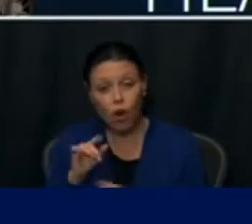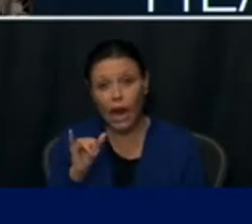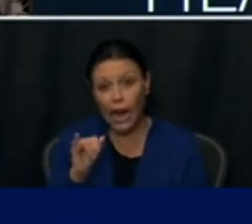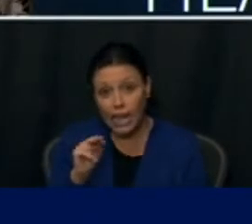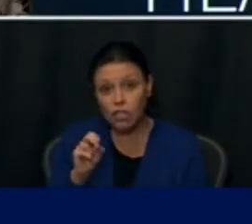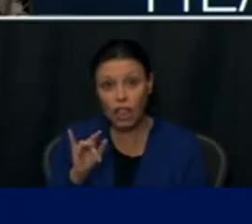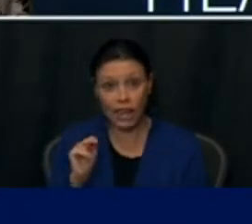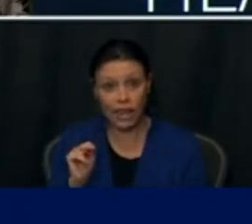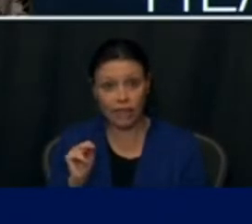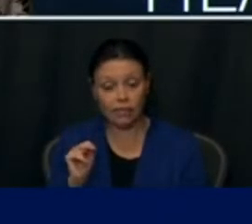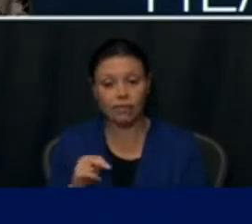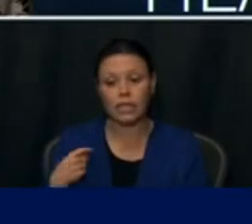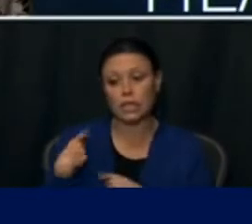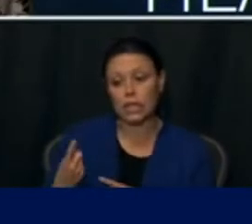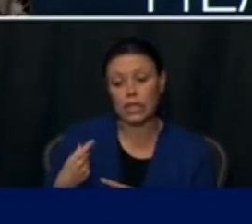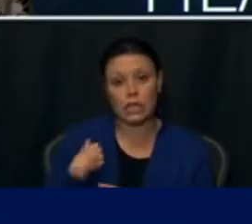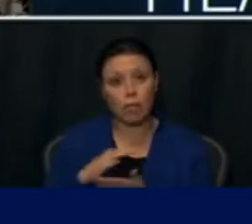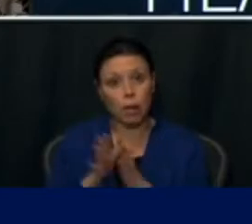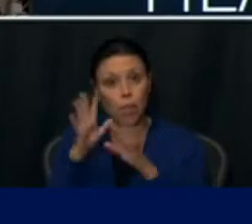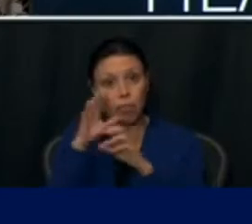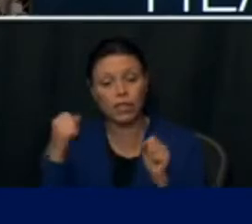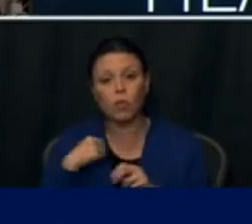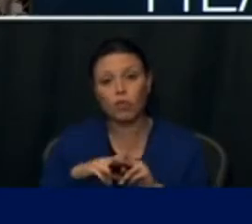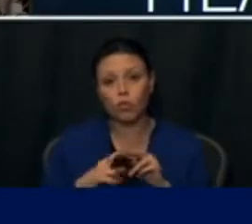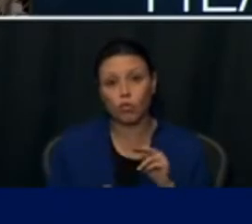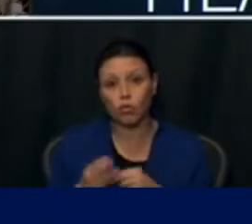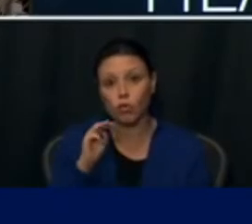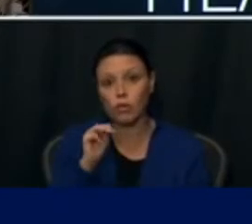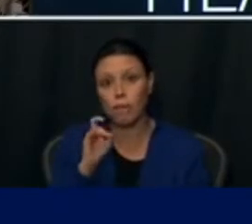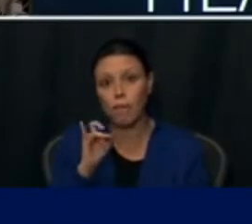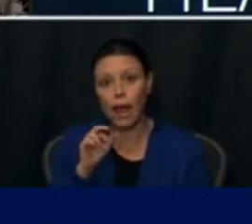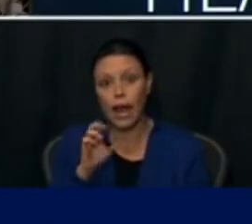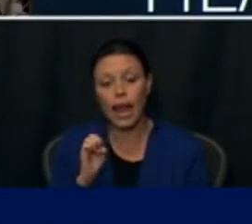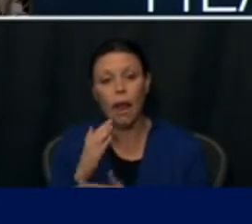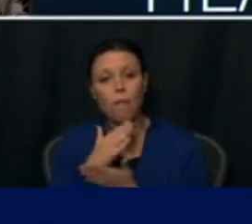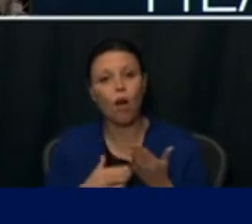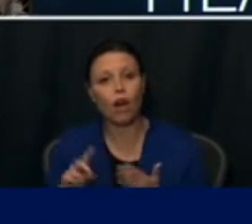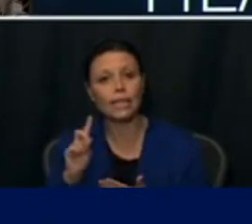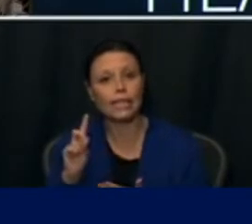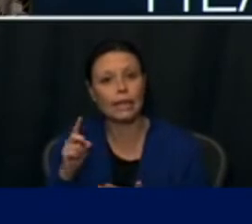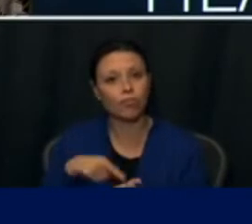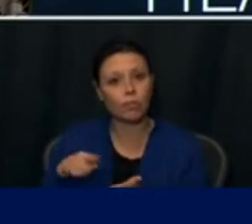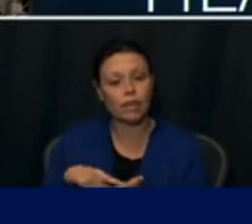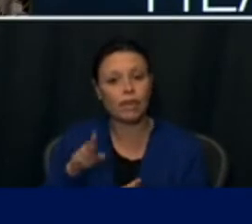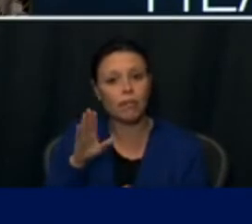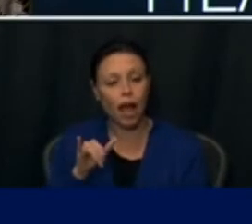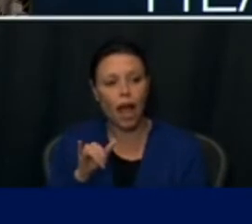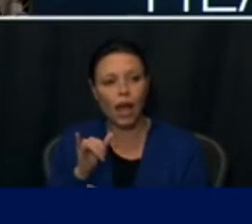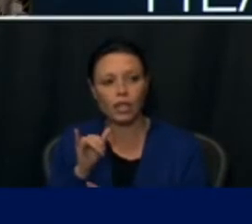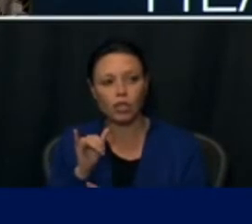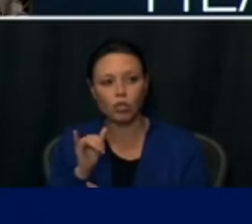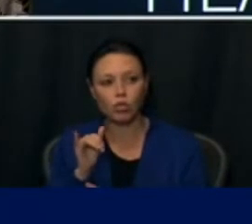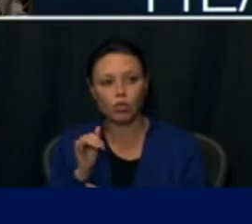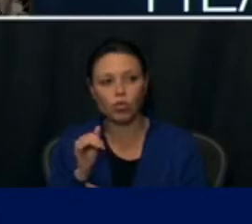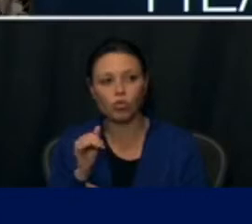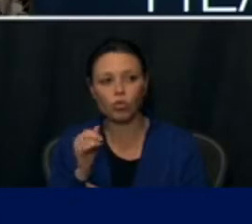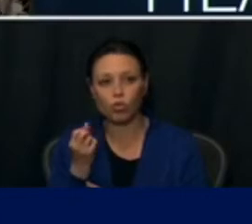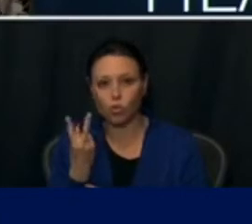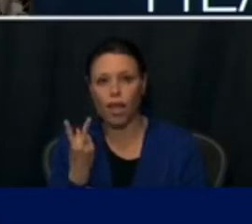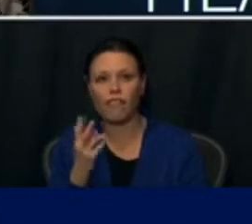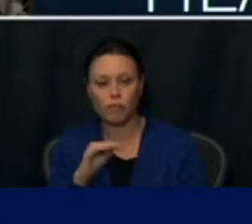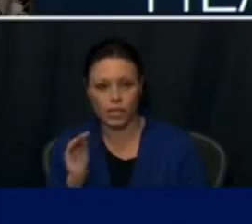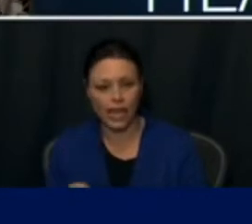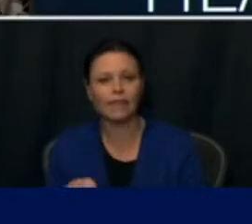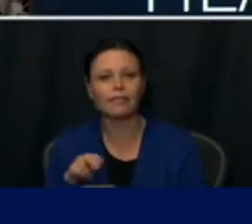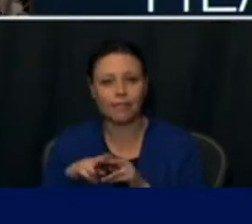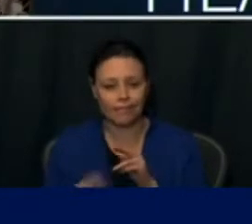took office we've reduced Medicare Part D premiums by 12% putting nearly $2 billion back in into seniors Pockets now